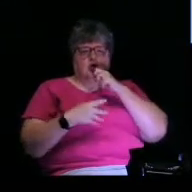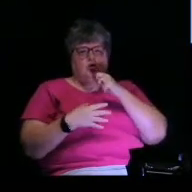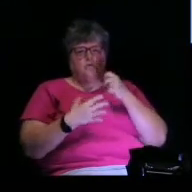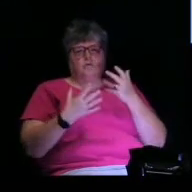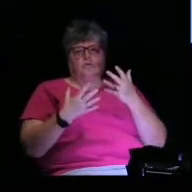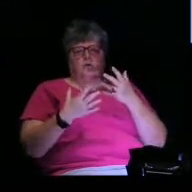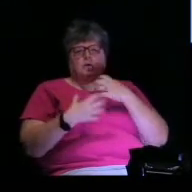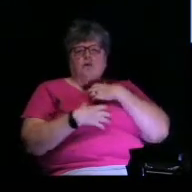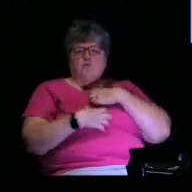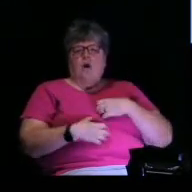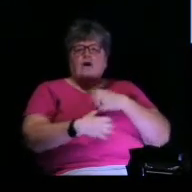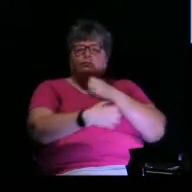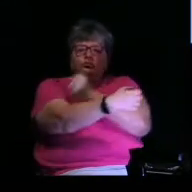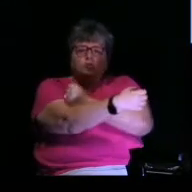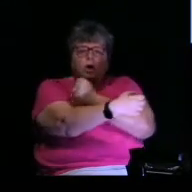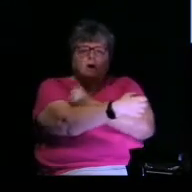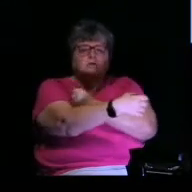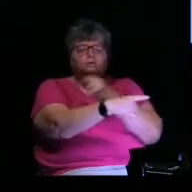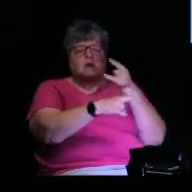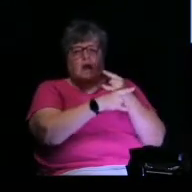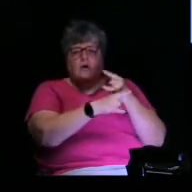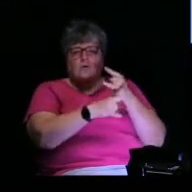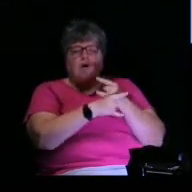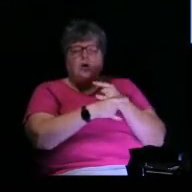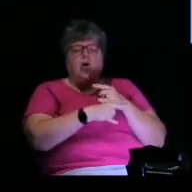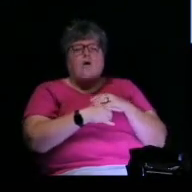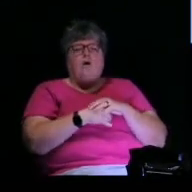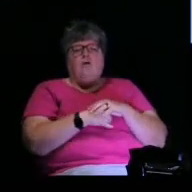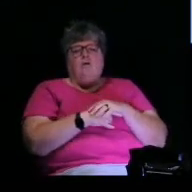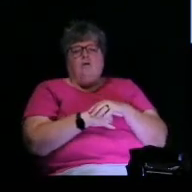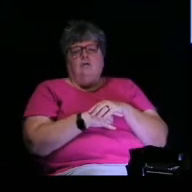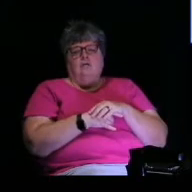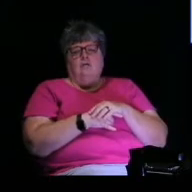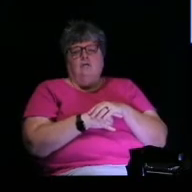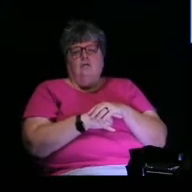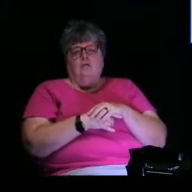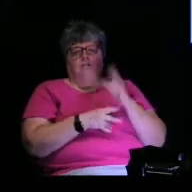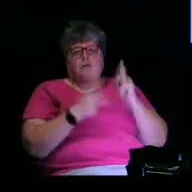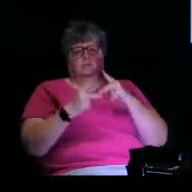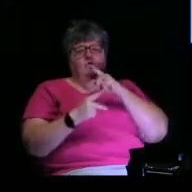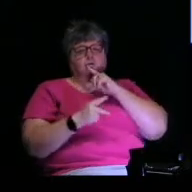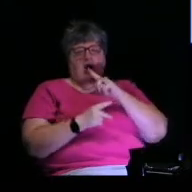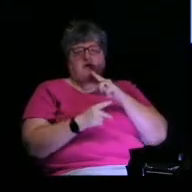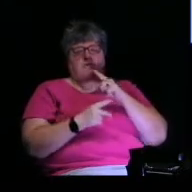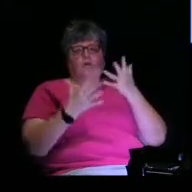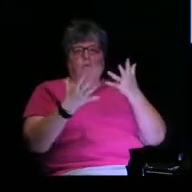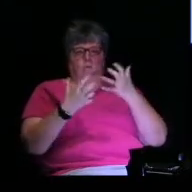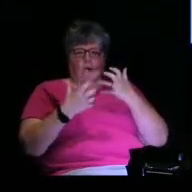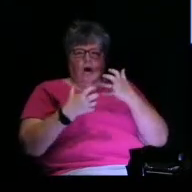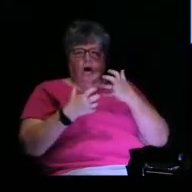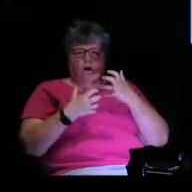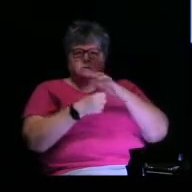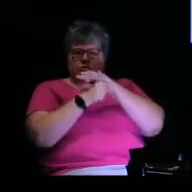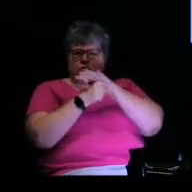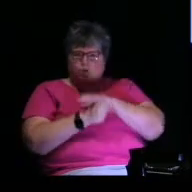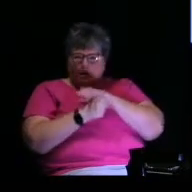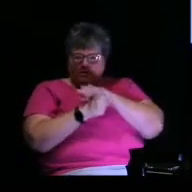Alcohol, pornography. There are some people who actually crave stress. They thrive on